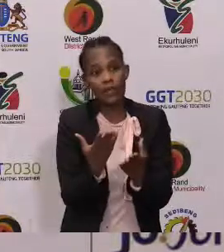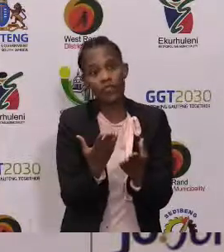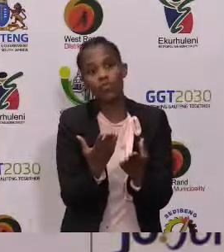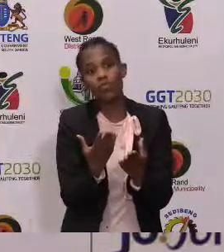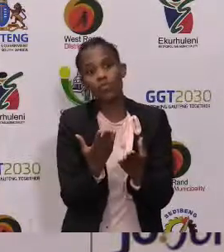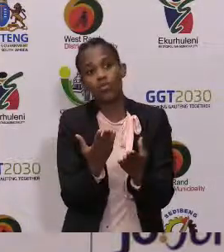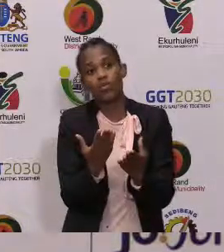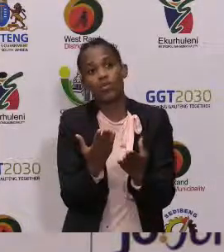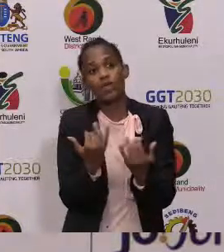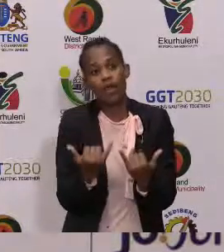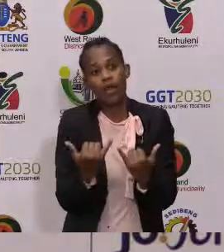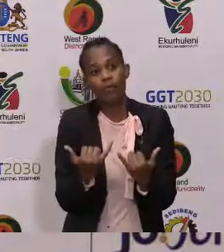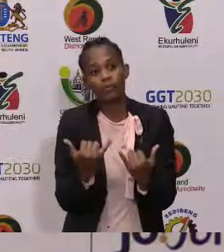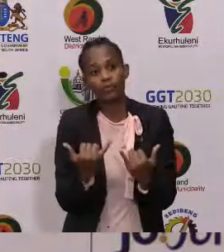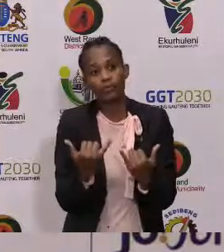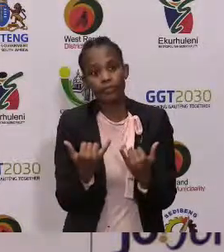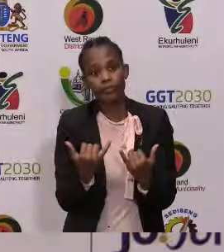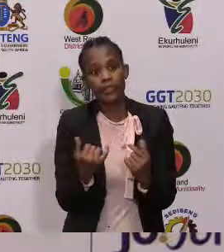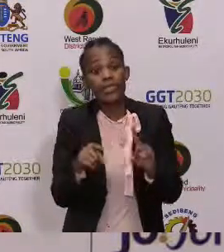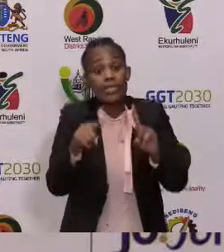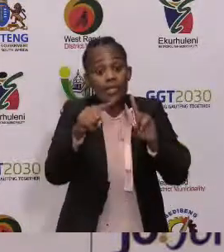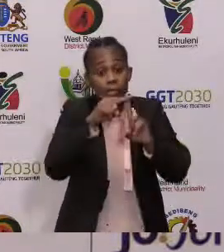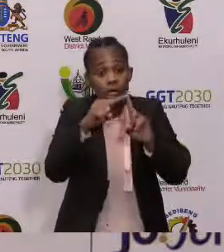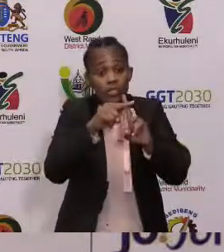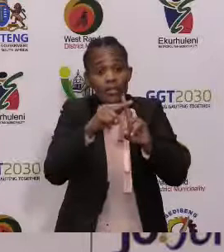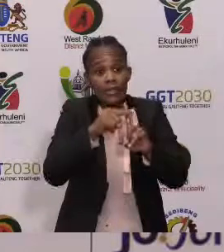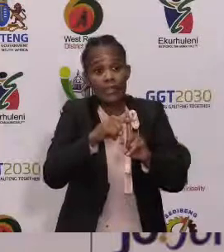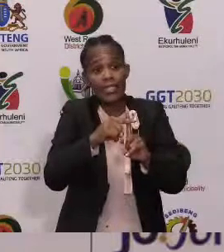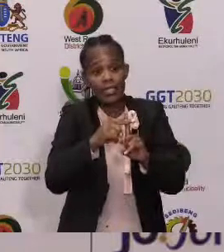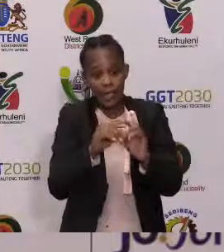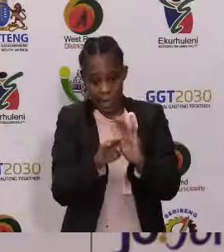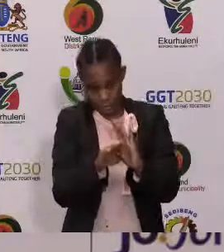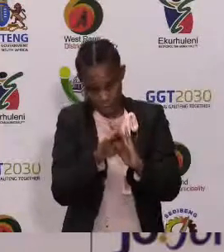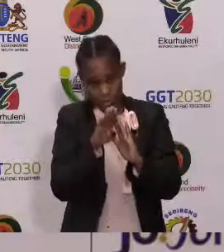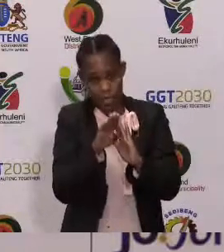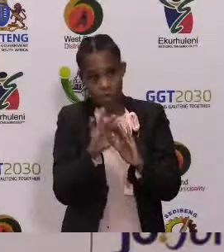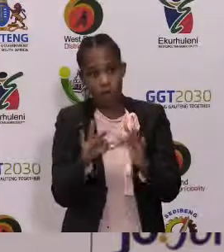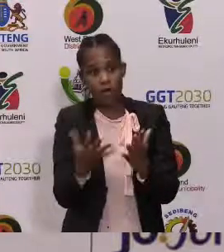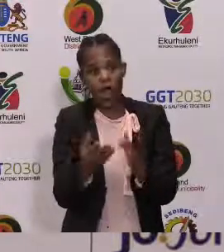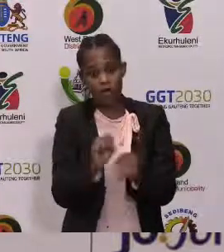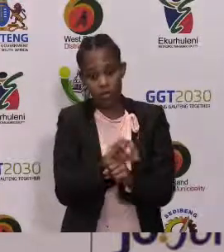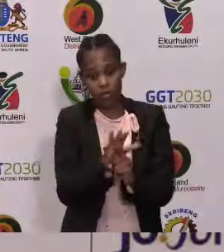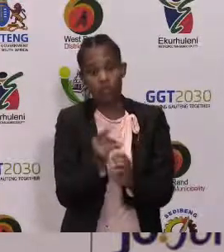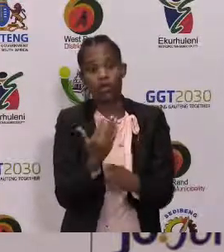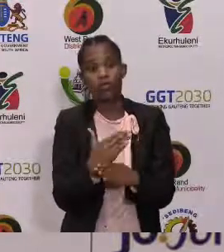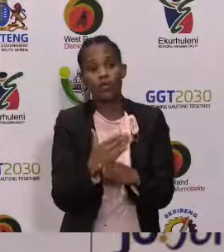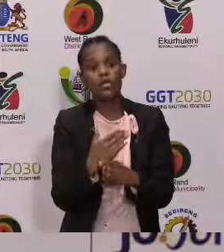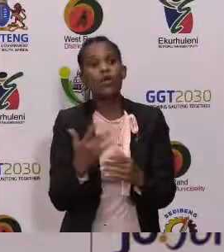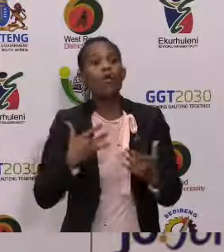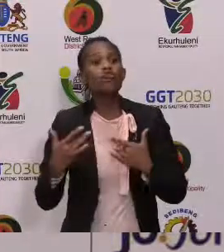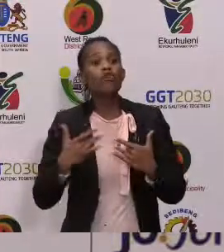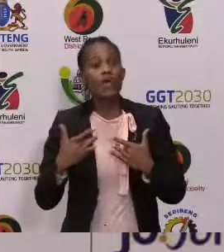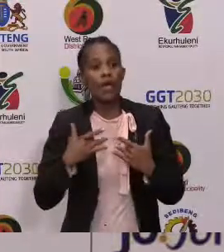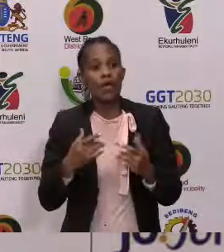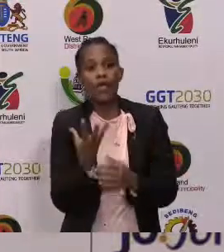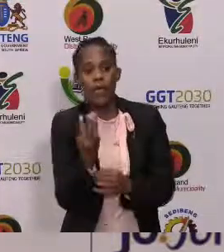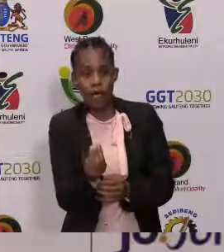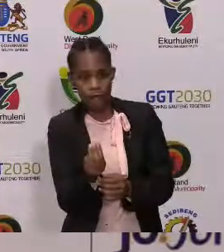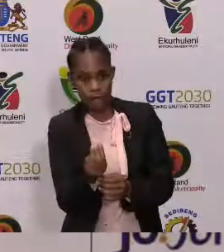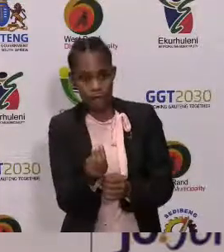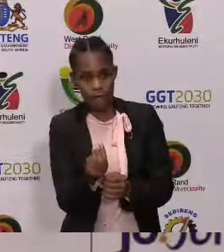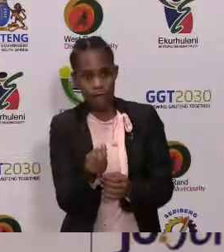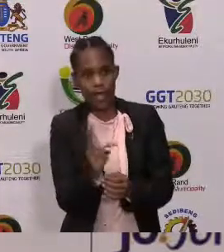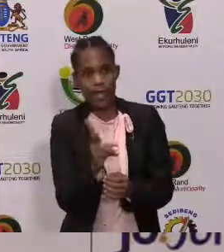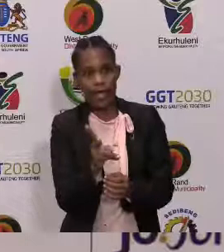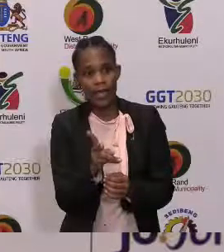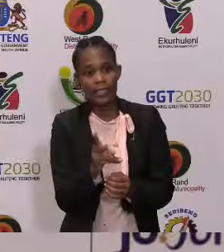just now by Bruce, the positivity rate until the 9th of January was 16%. Now, the concern, again, to emphasize, is that those